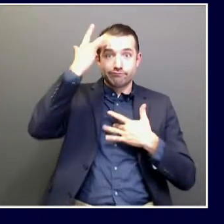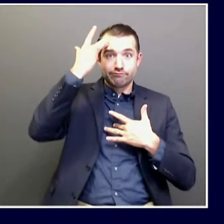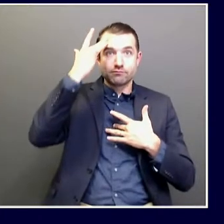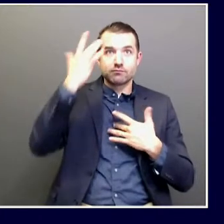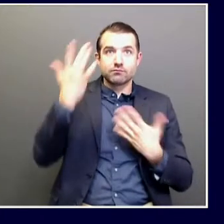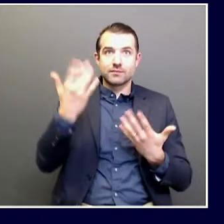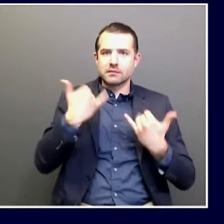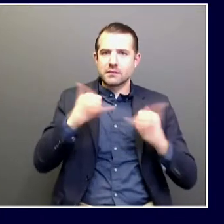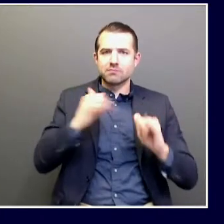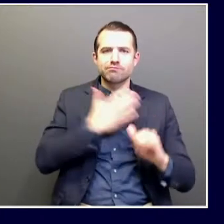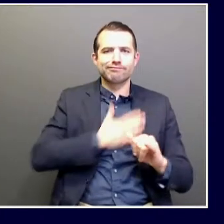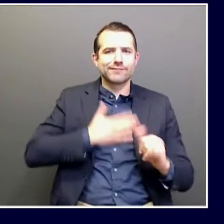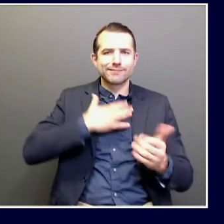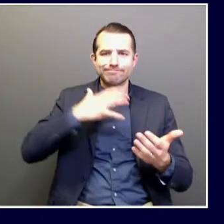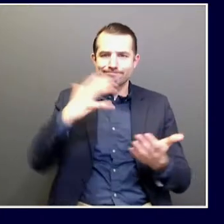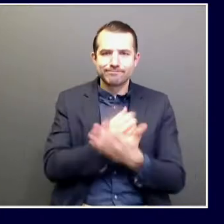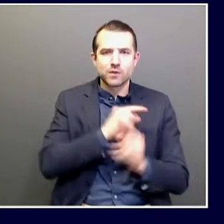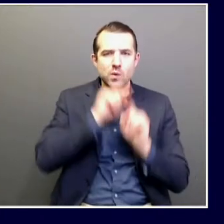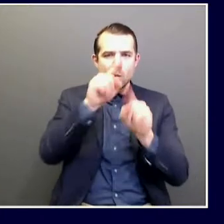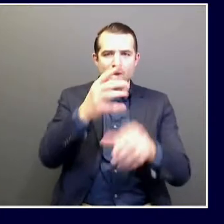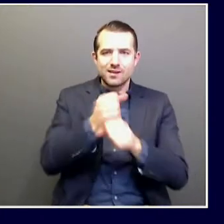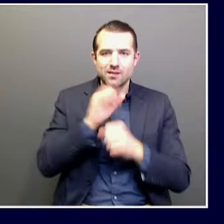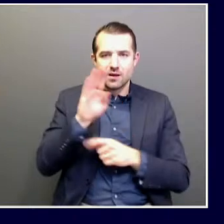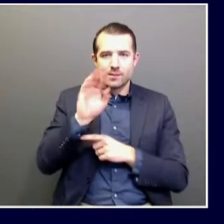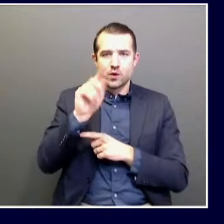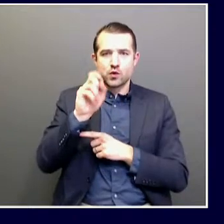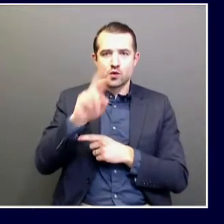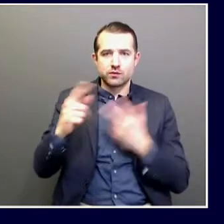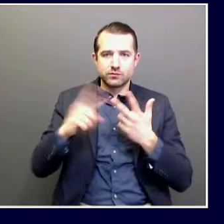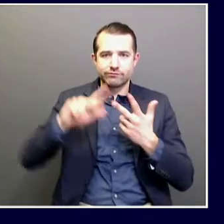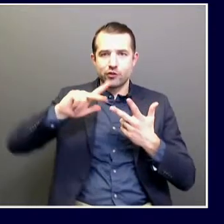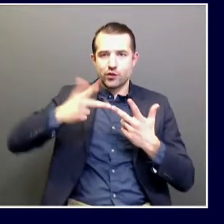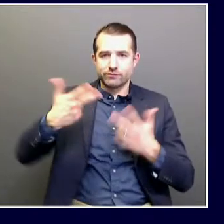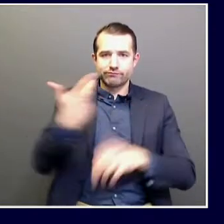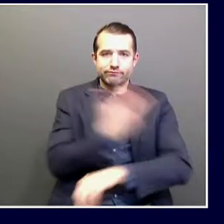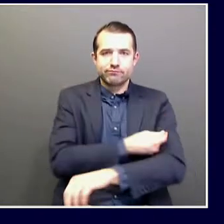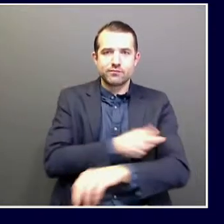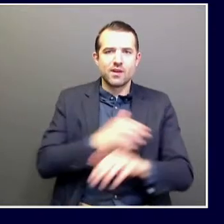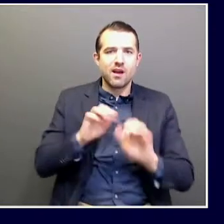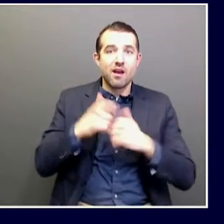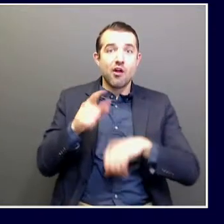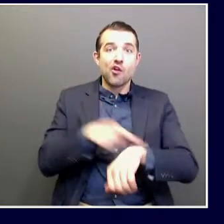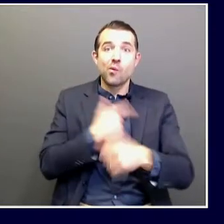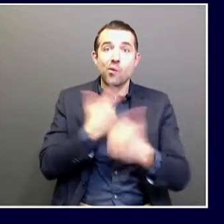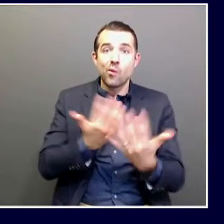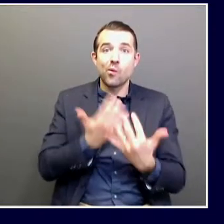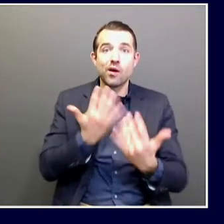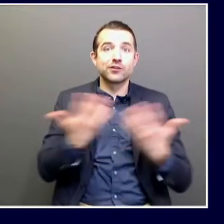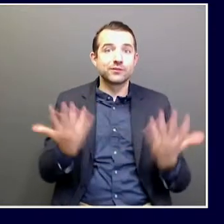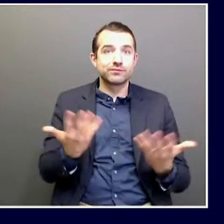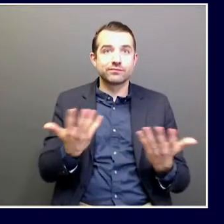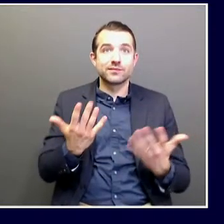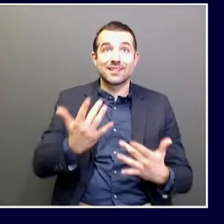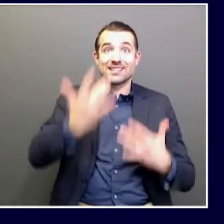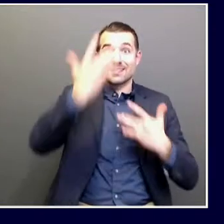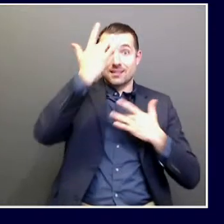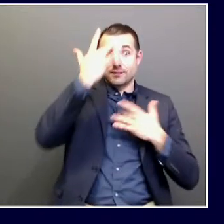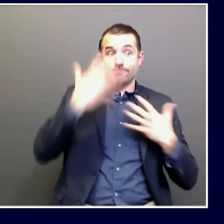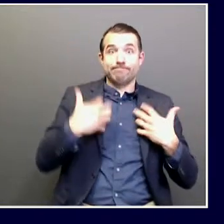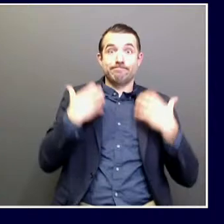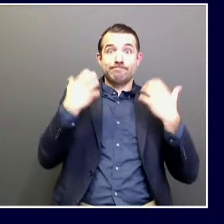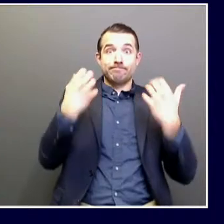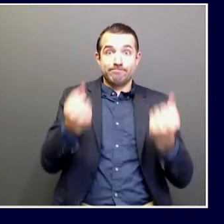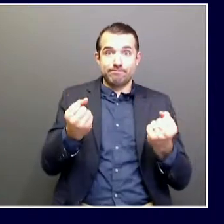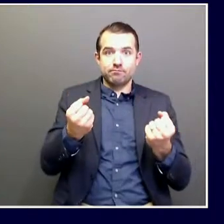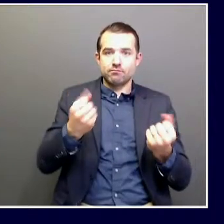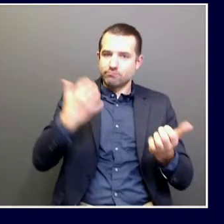booster. And the time to do so is when you've recovered from your bout with COVID. For most people, not everybody, but for most people,